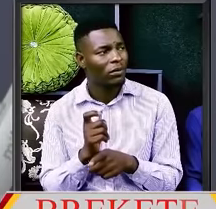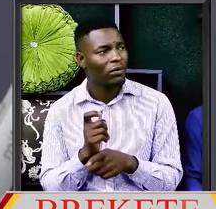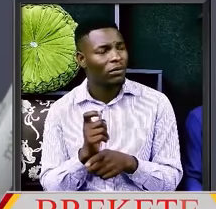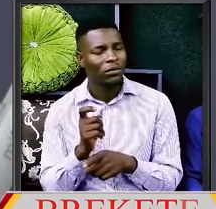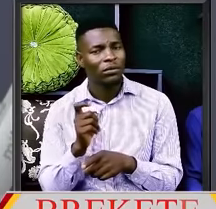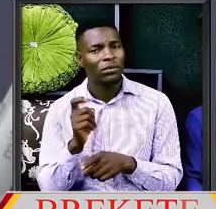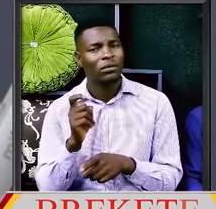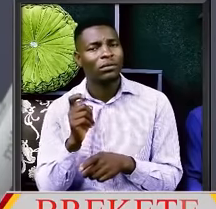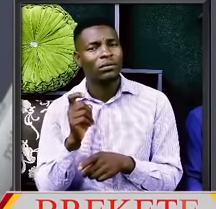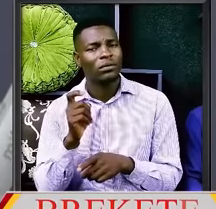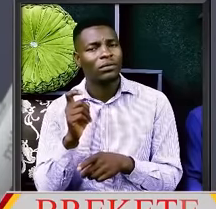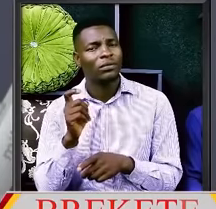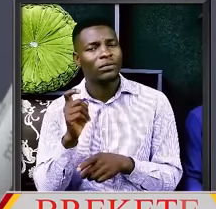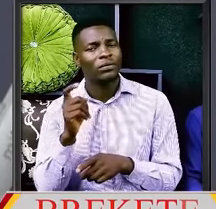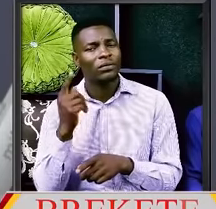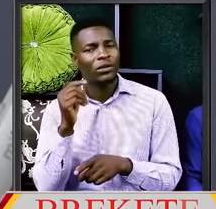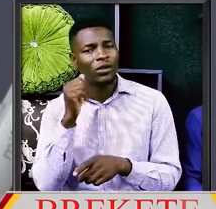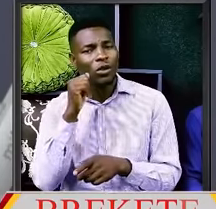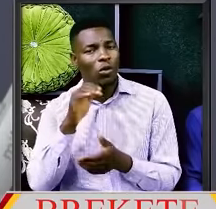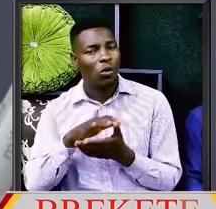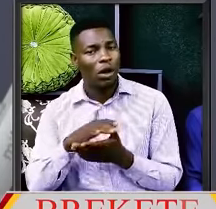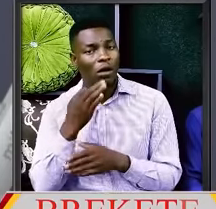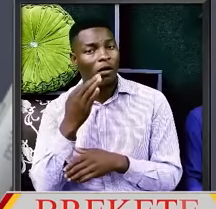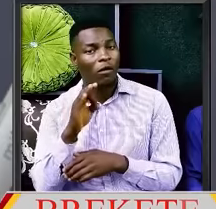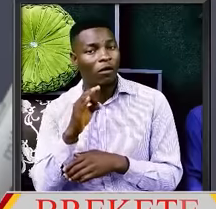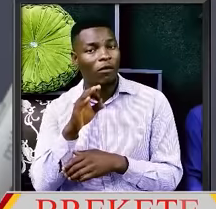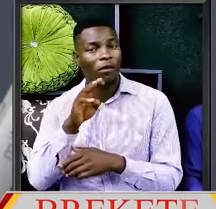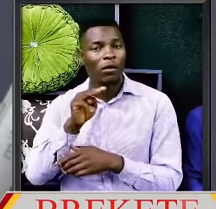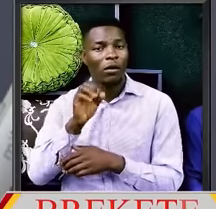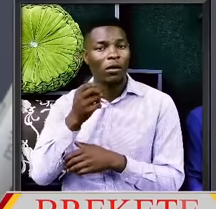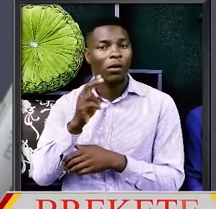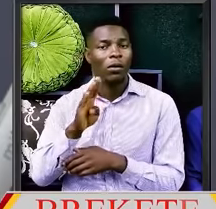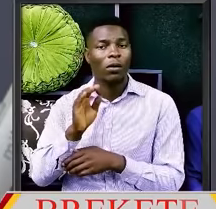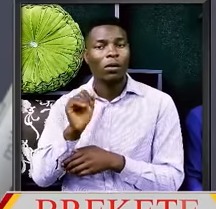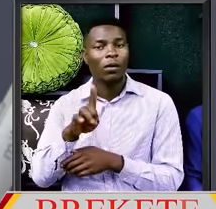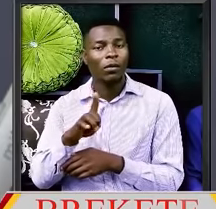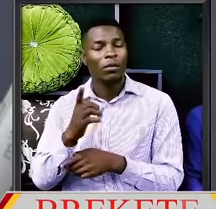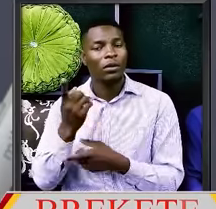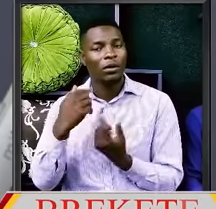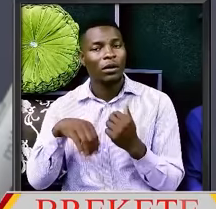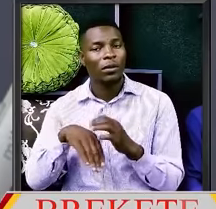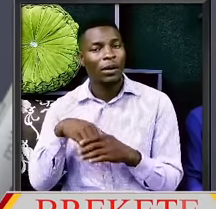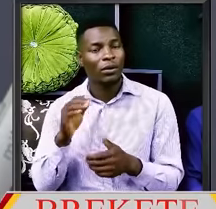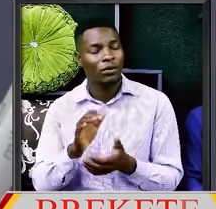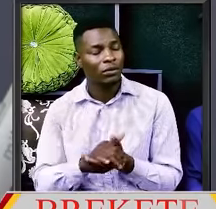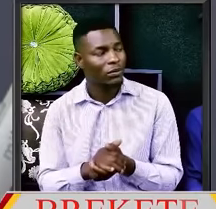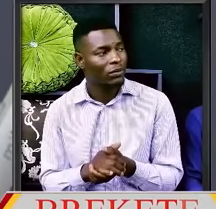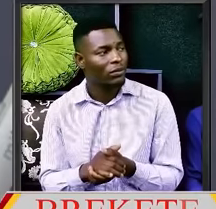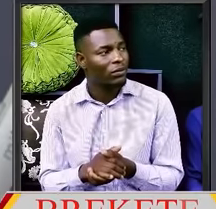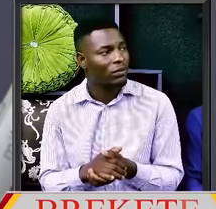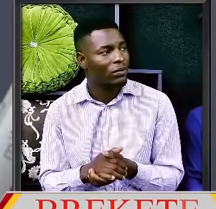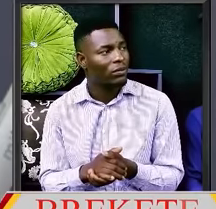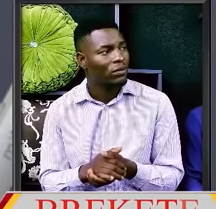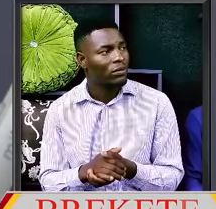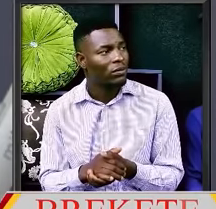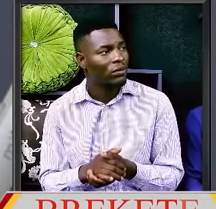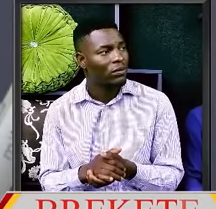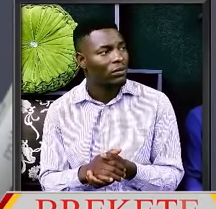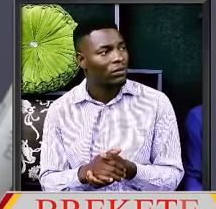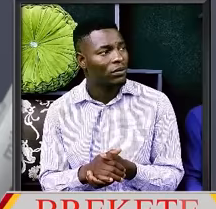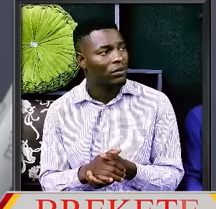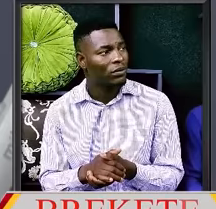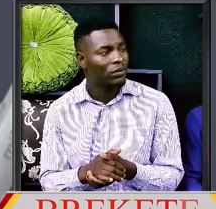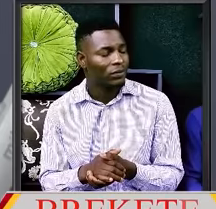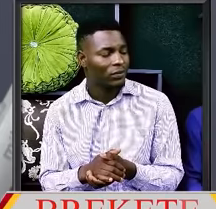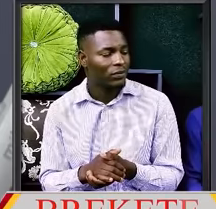the wife of the late bad now, let us know what was going on with how his